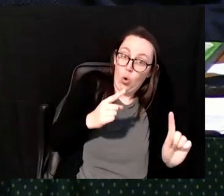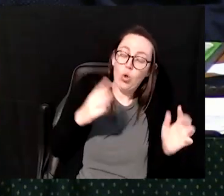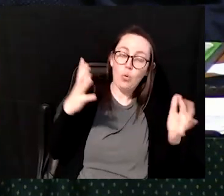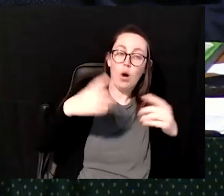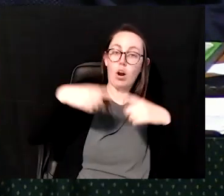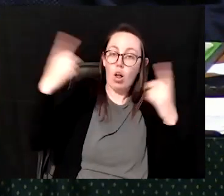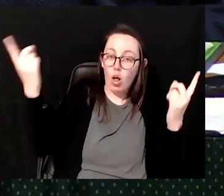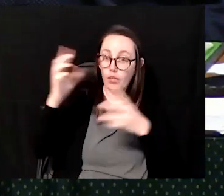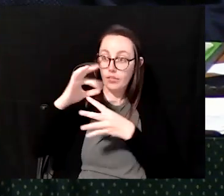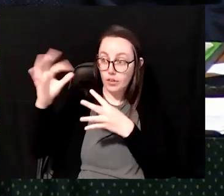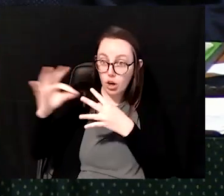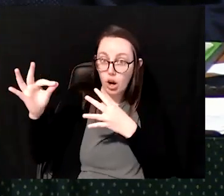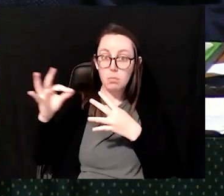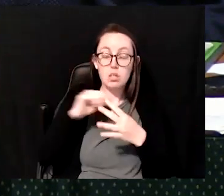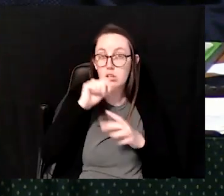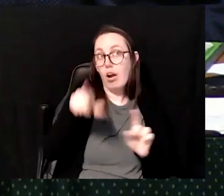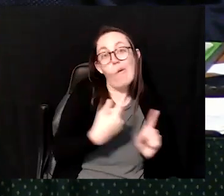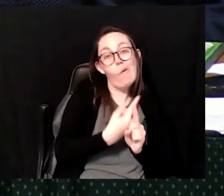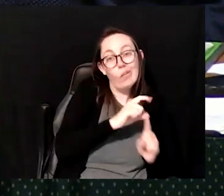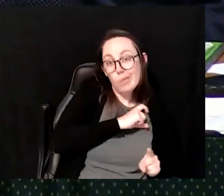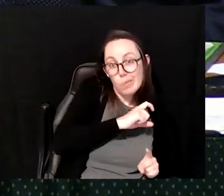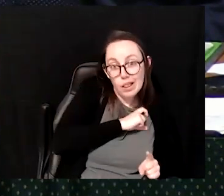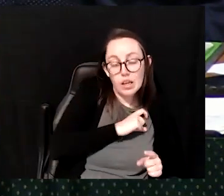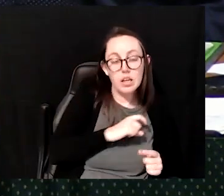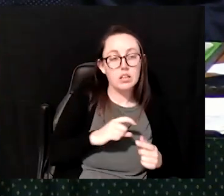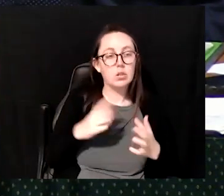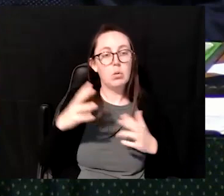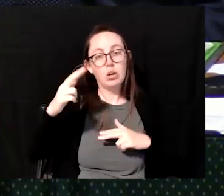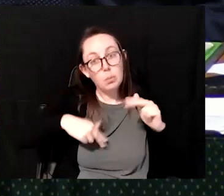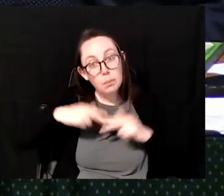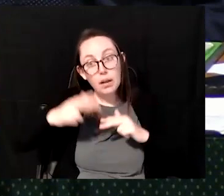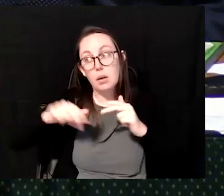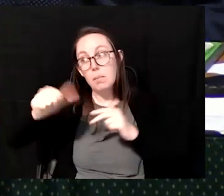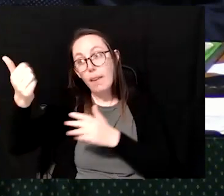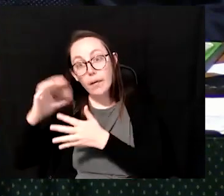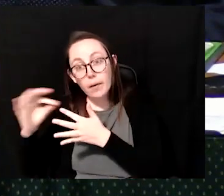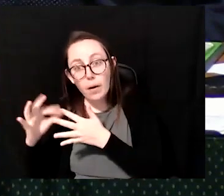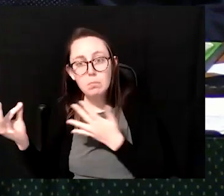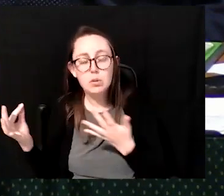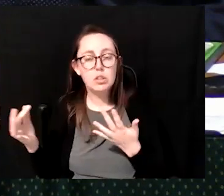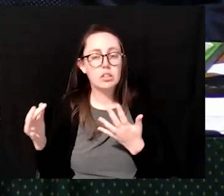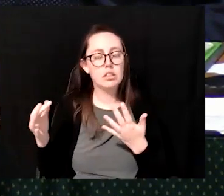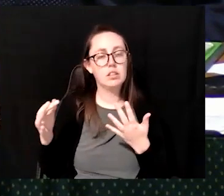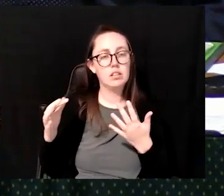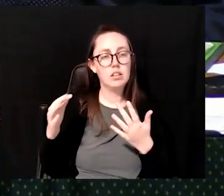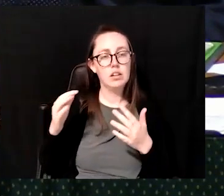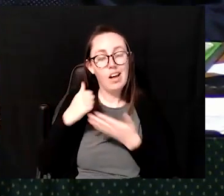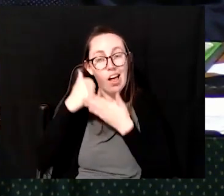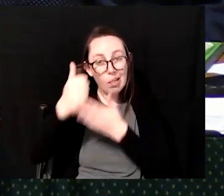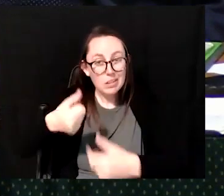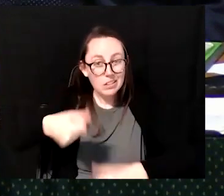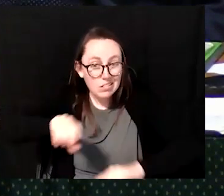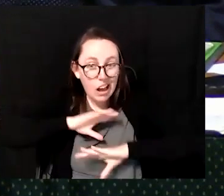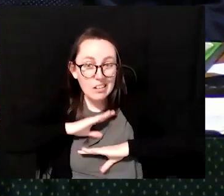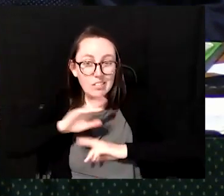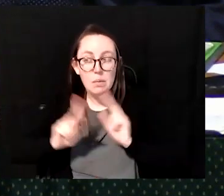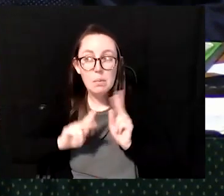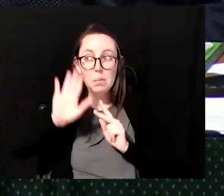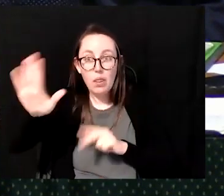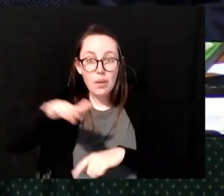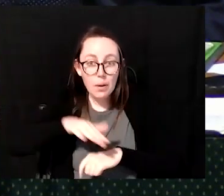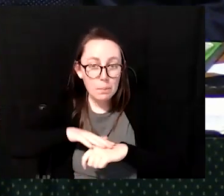people's basic needs building up alternatives to policing and other police like safety responses so